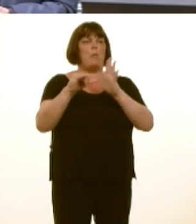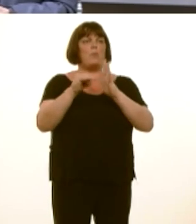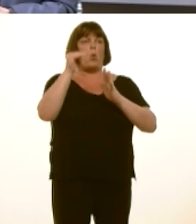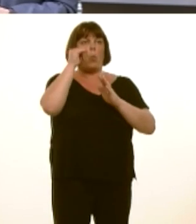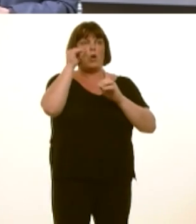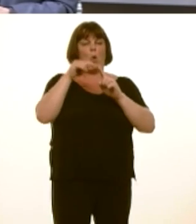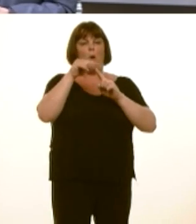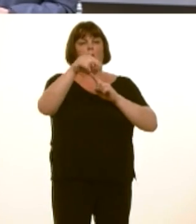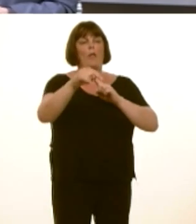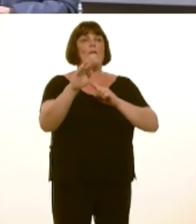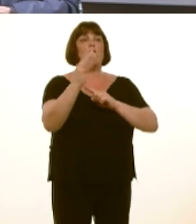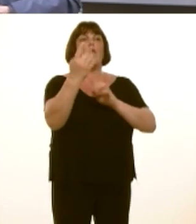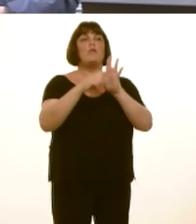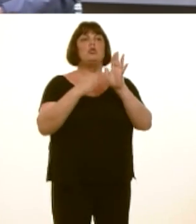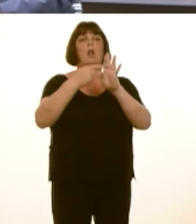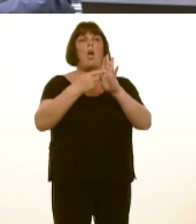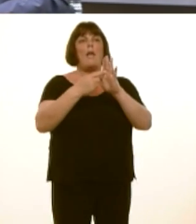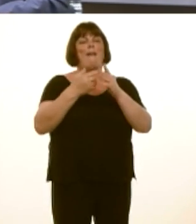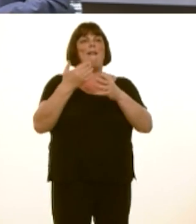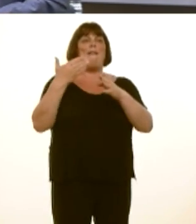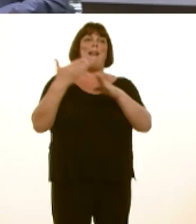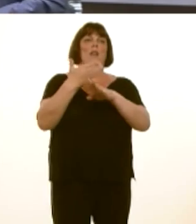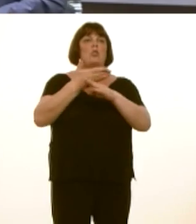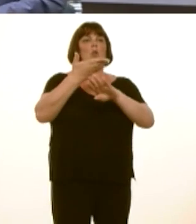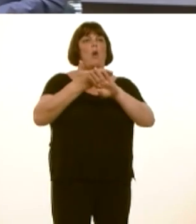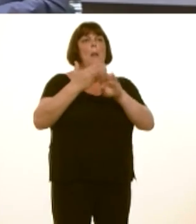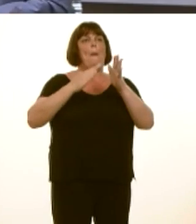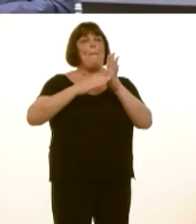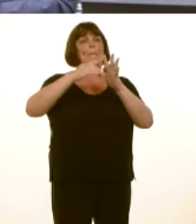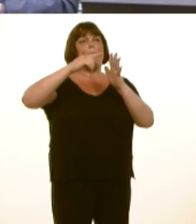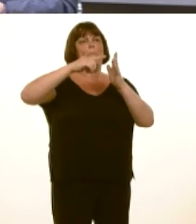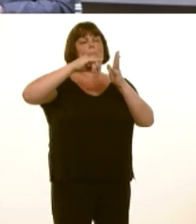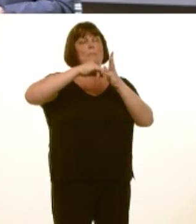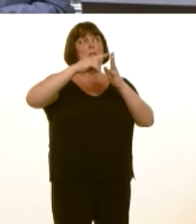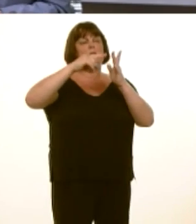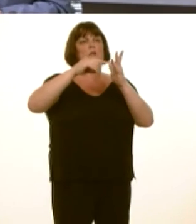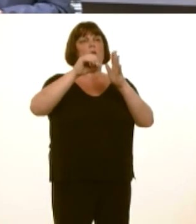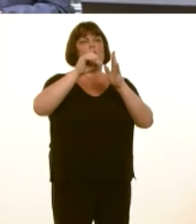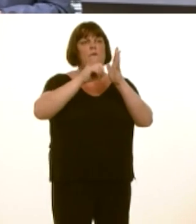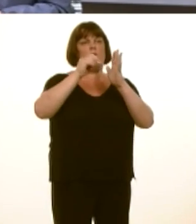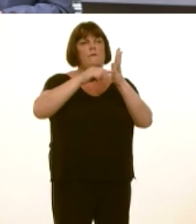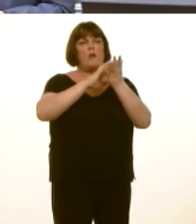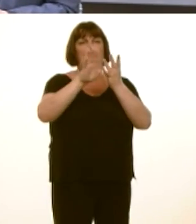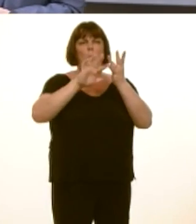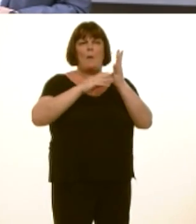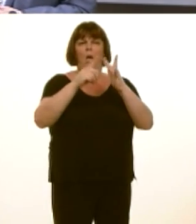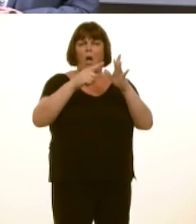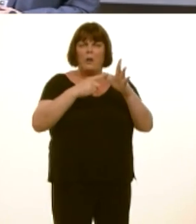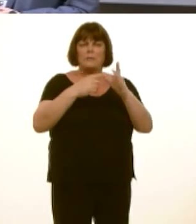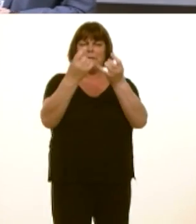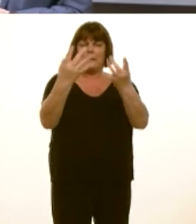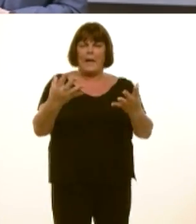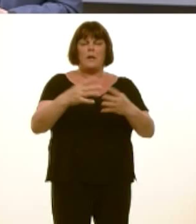on Mesothelioma Day, which hits this country particularly hard, and of course there's an event in the Assembly tomorrow